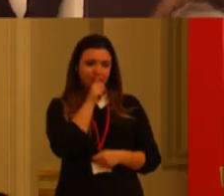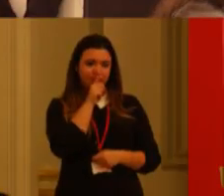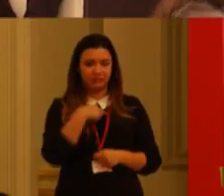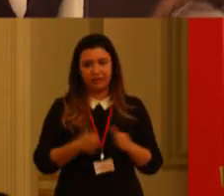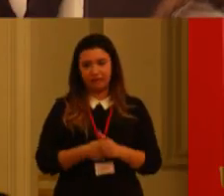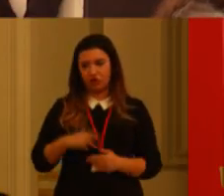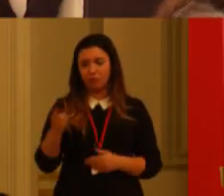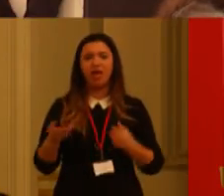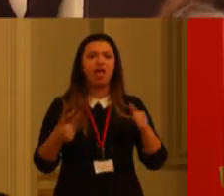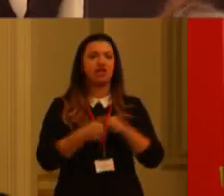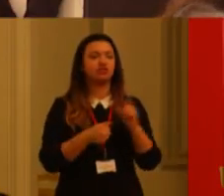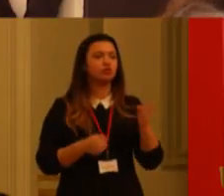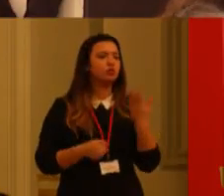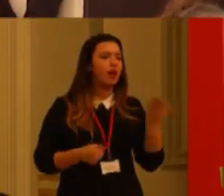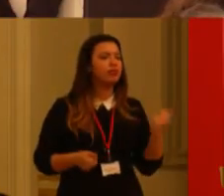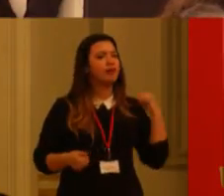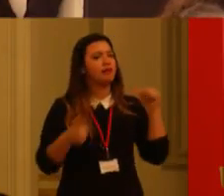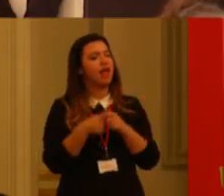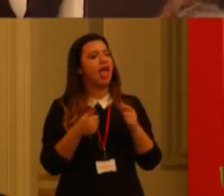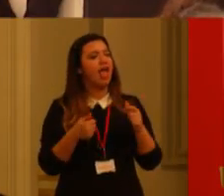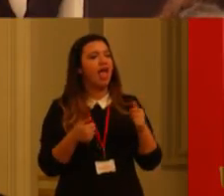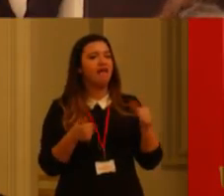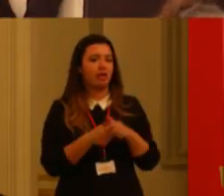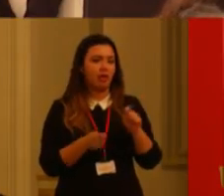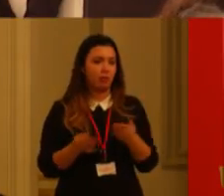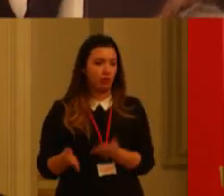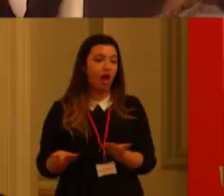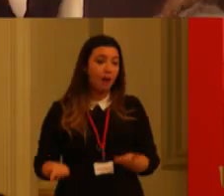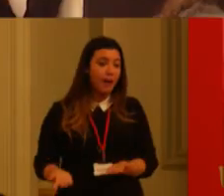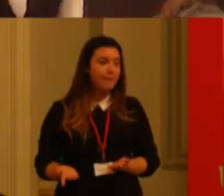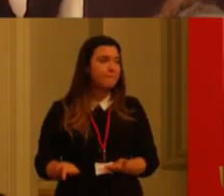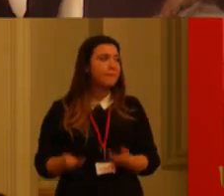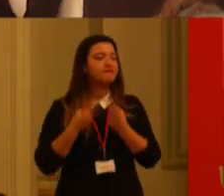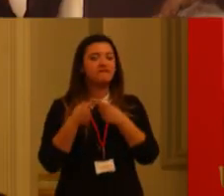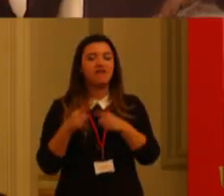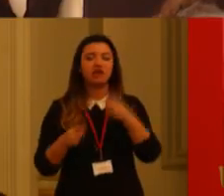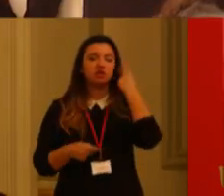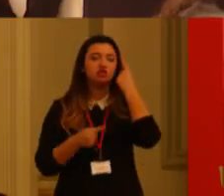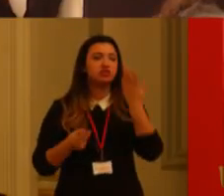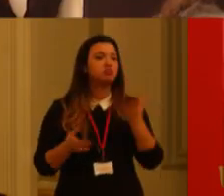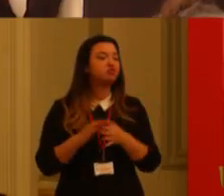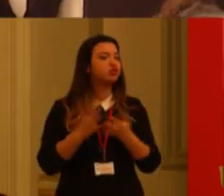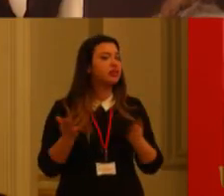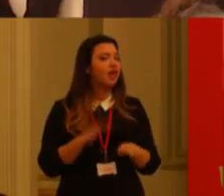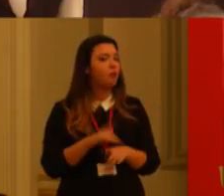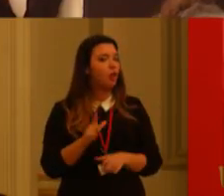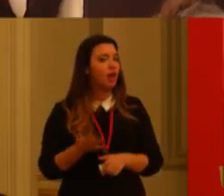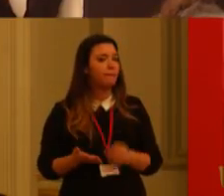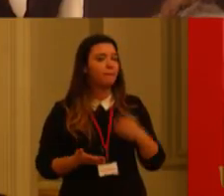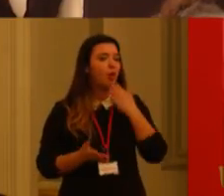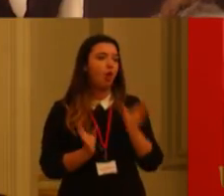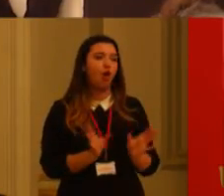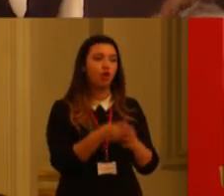from that oppression. So they go find themselves a spouse so that they can leave home. Alternatives or